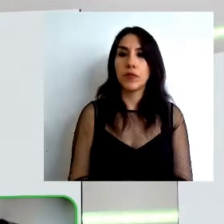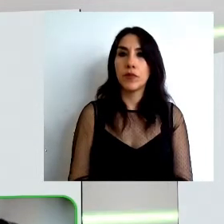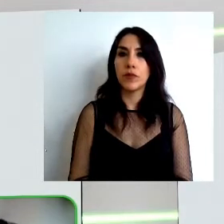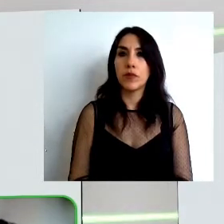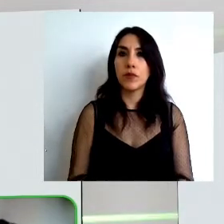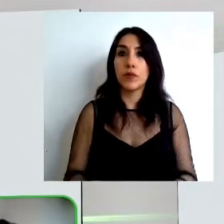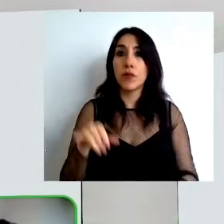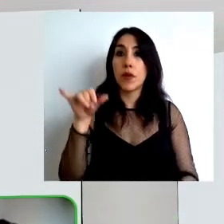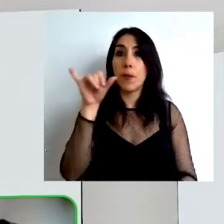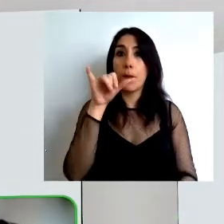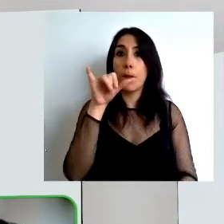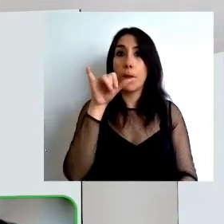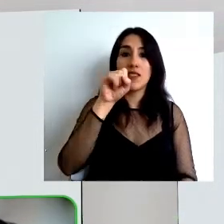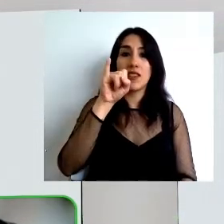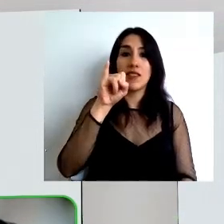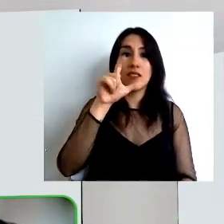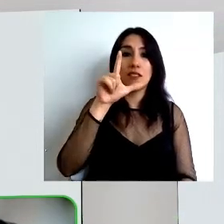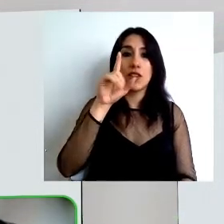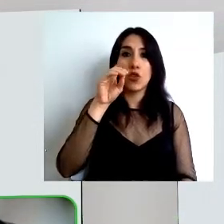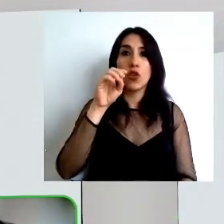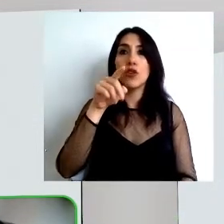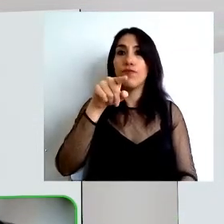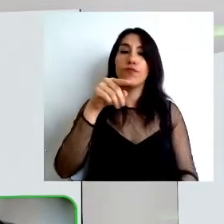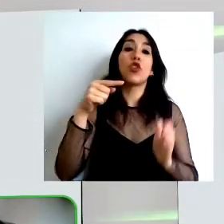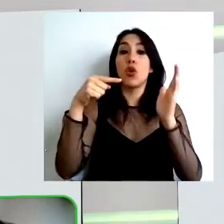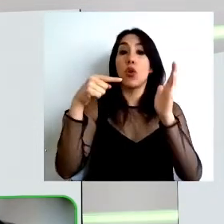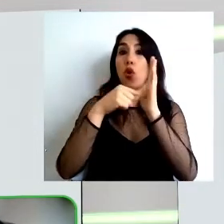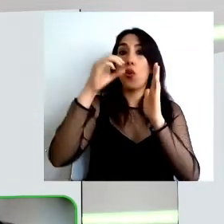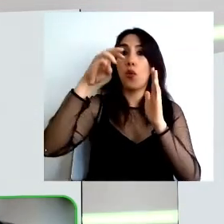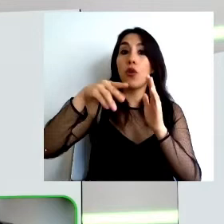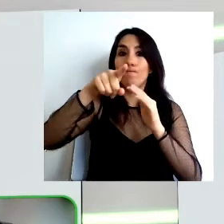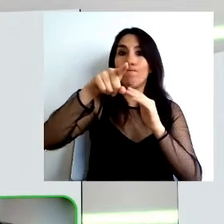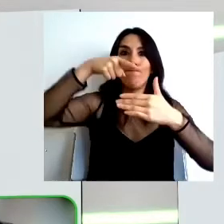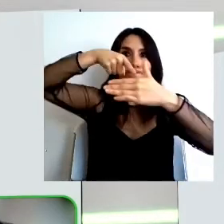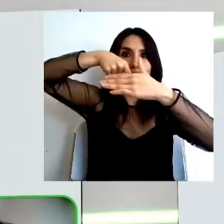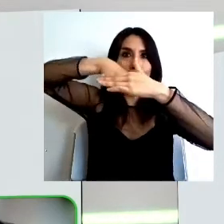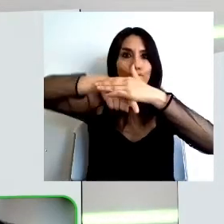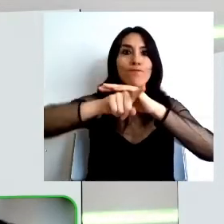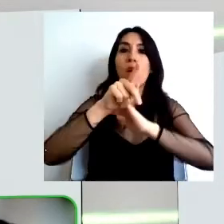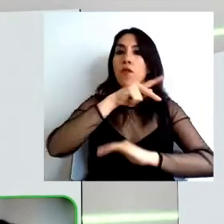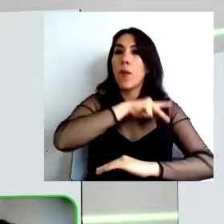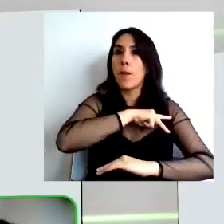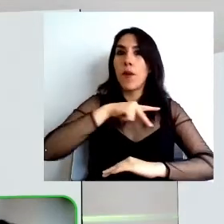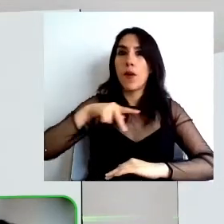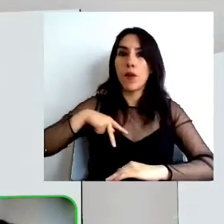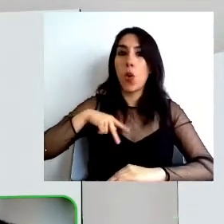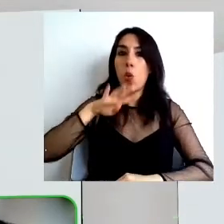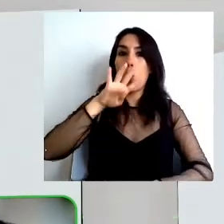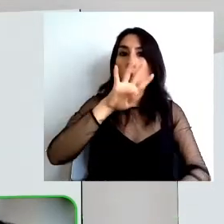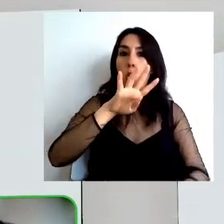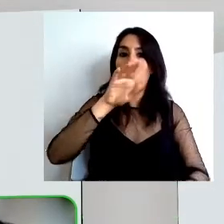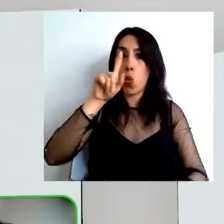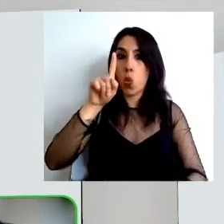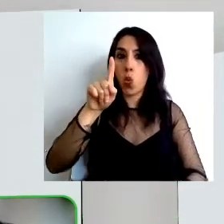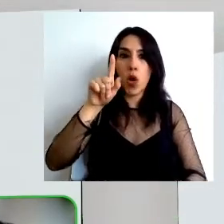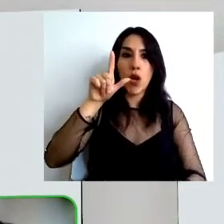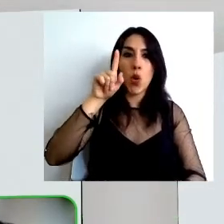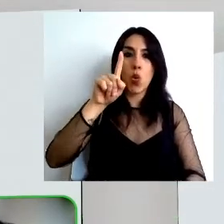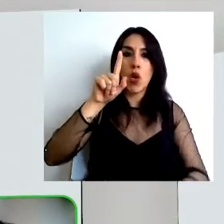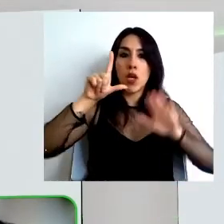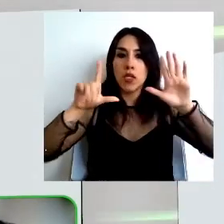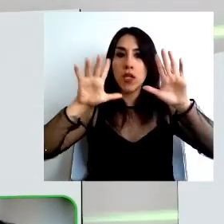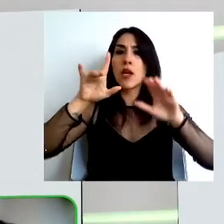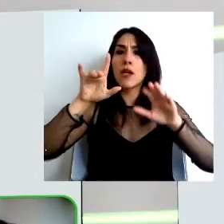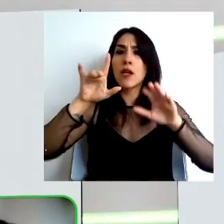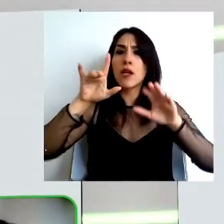421175 and indicate which type of organization you represent. Let's see if this can work. Thank you. Yes, we're getting